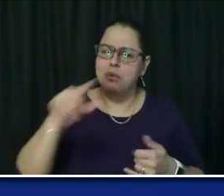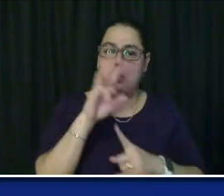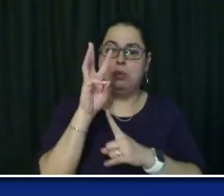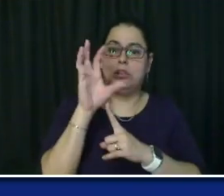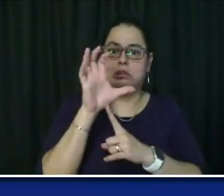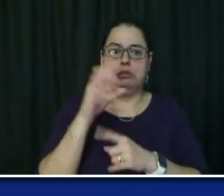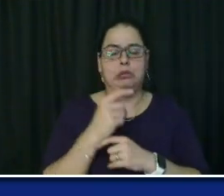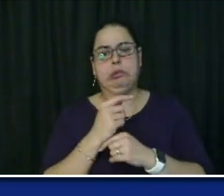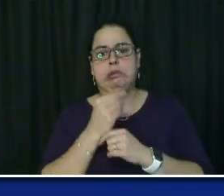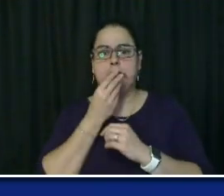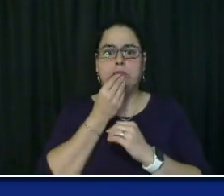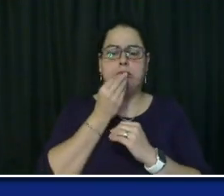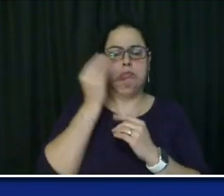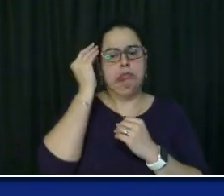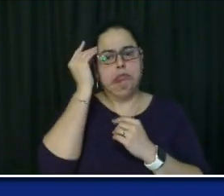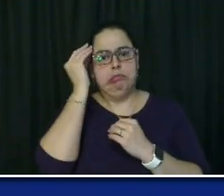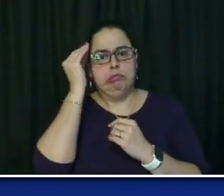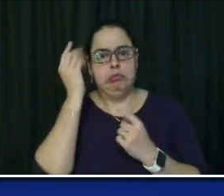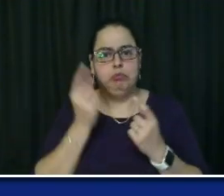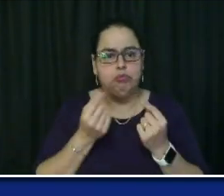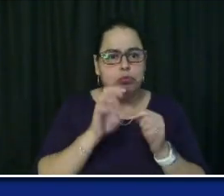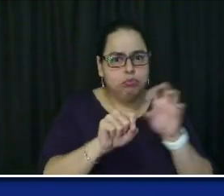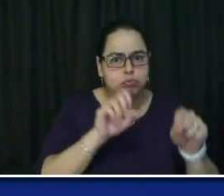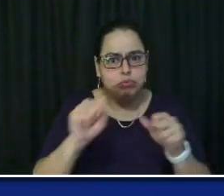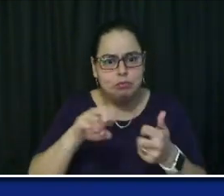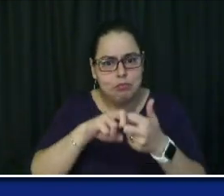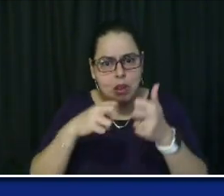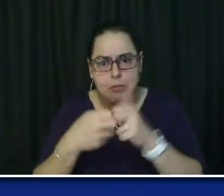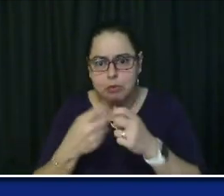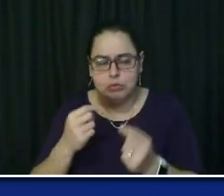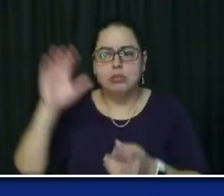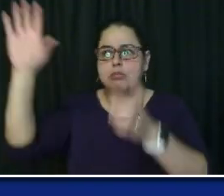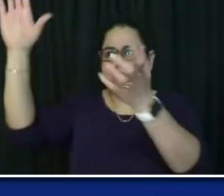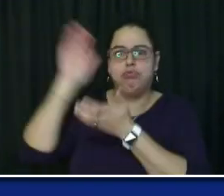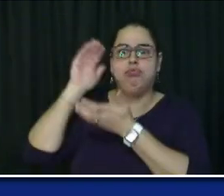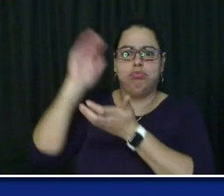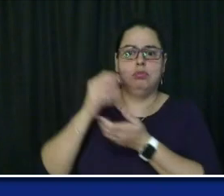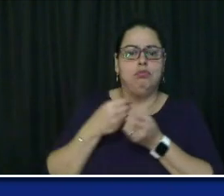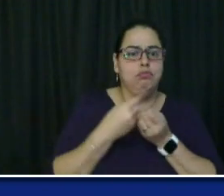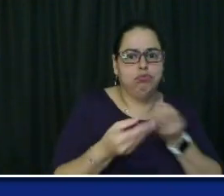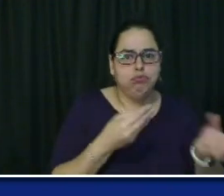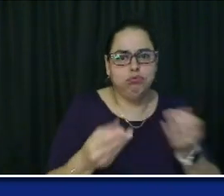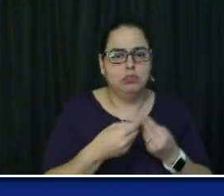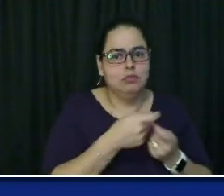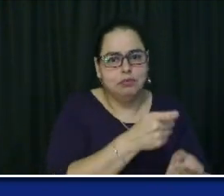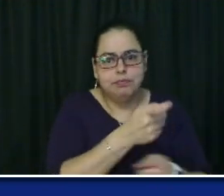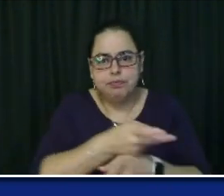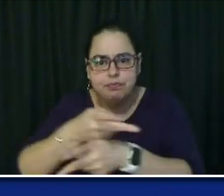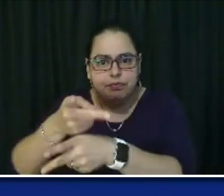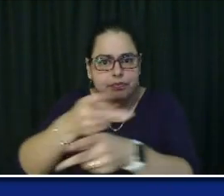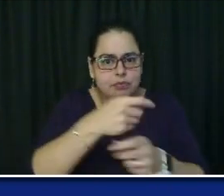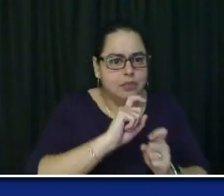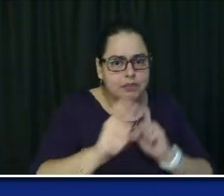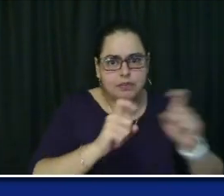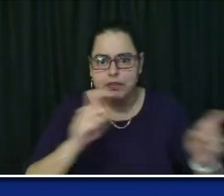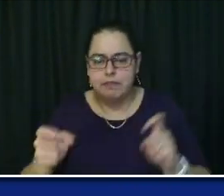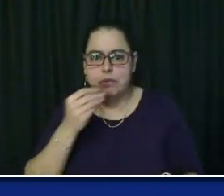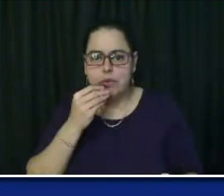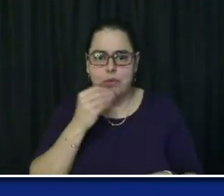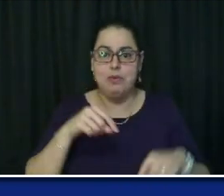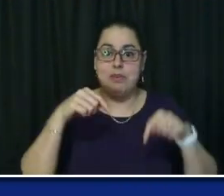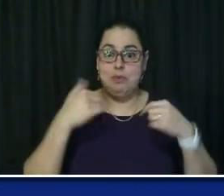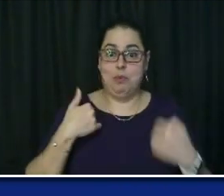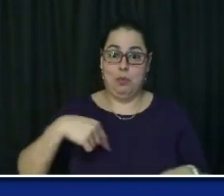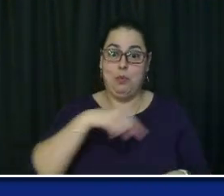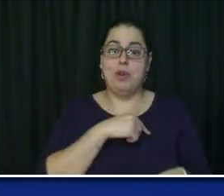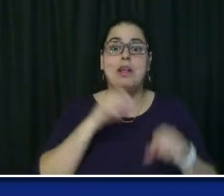There is no way that we have the resources to solve all of these problems. We ourselves face a fiscal problem. We're trying to work through that ourselves. We hope that as